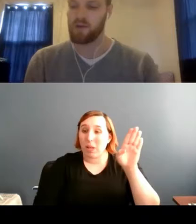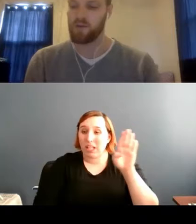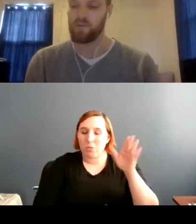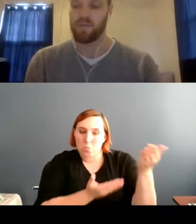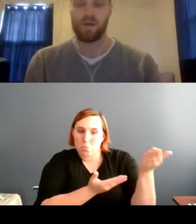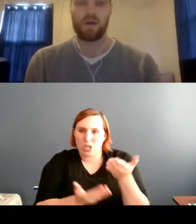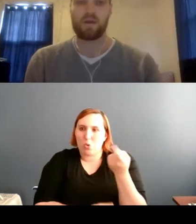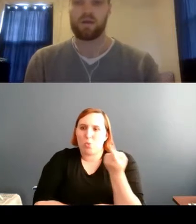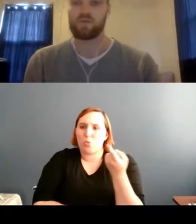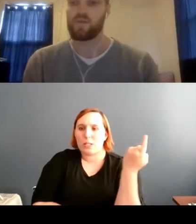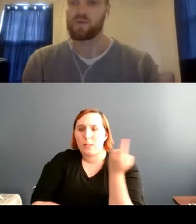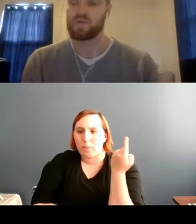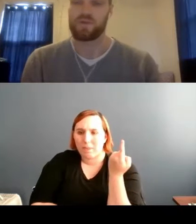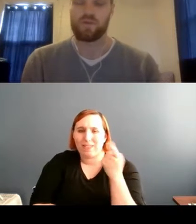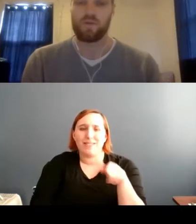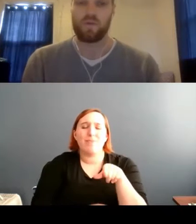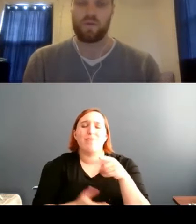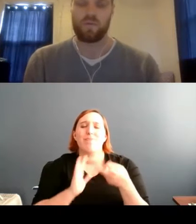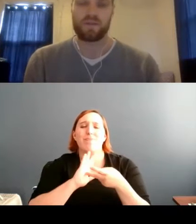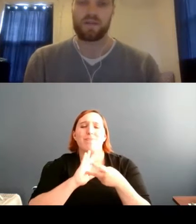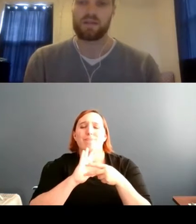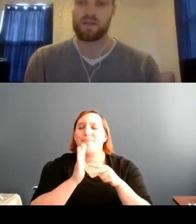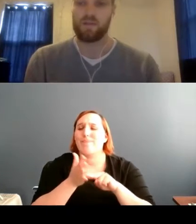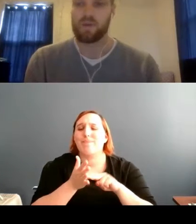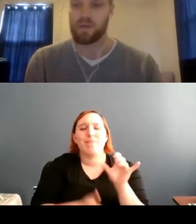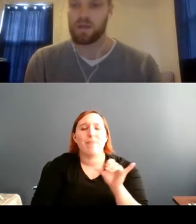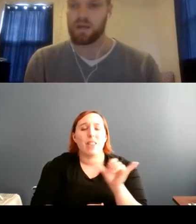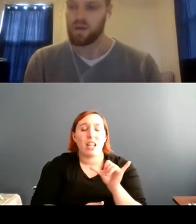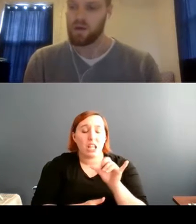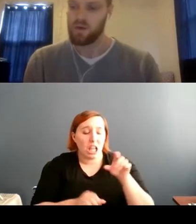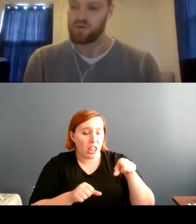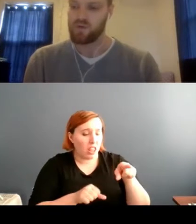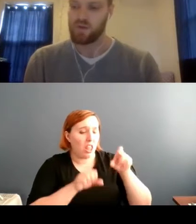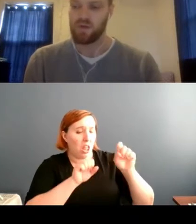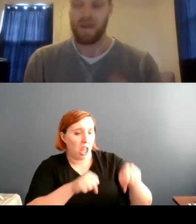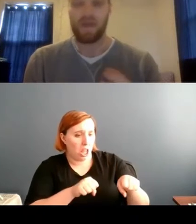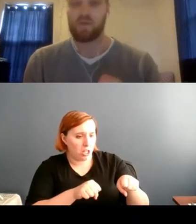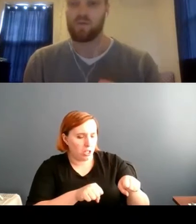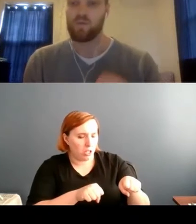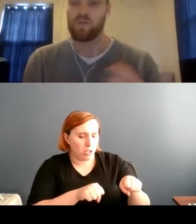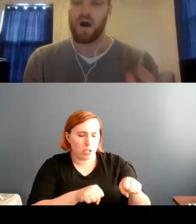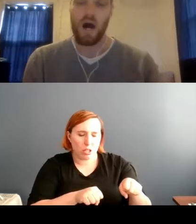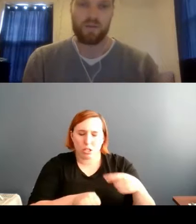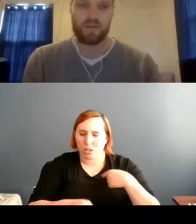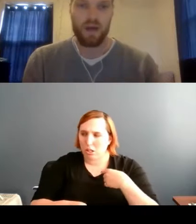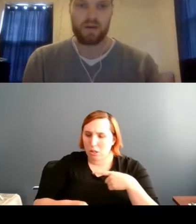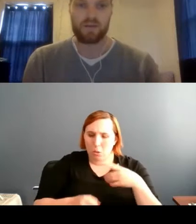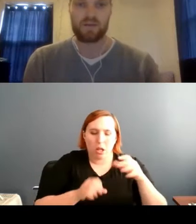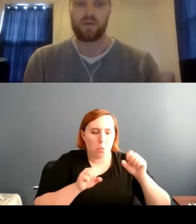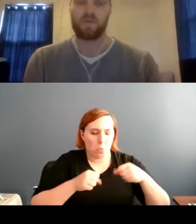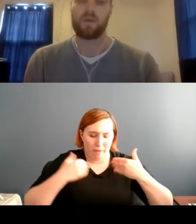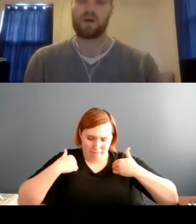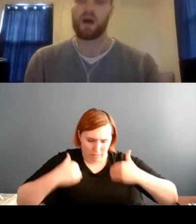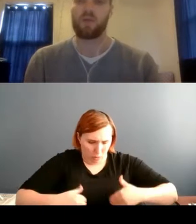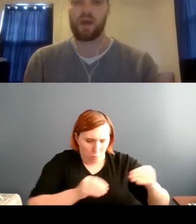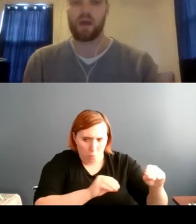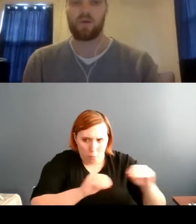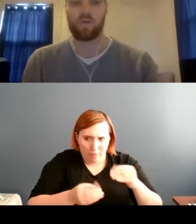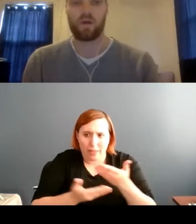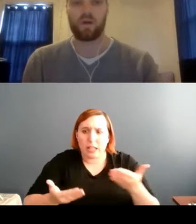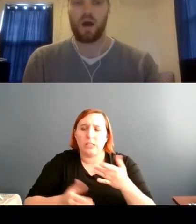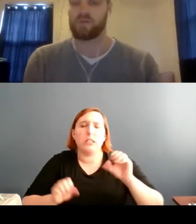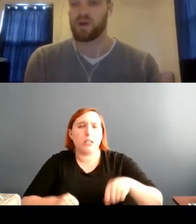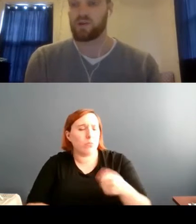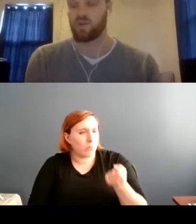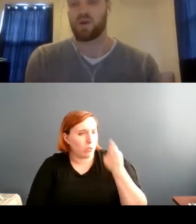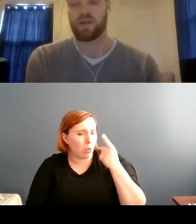an item. This refers to possessing the ability to be able to handle, move objects, be able to comprehend